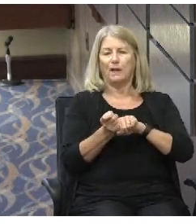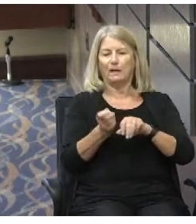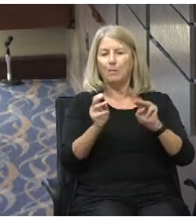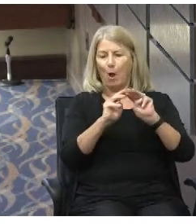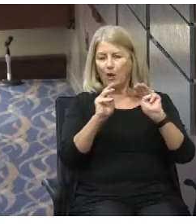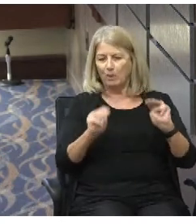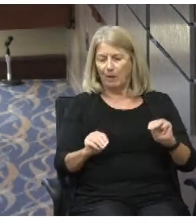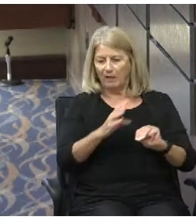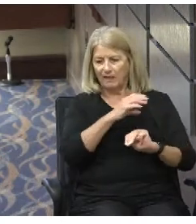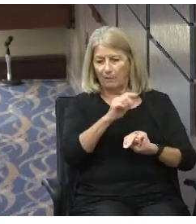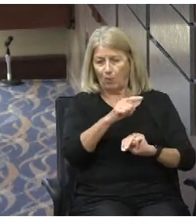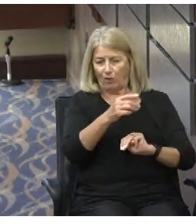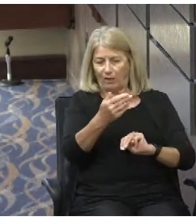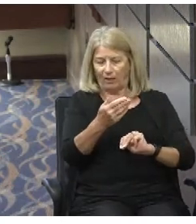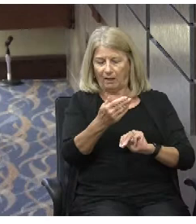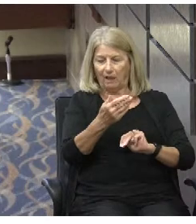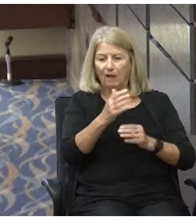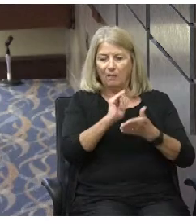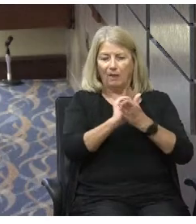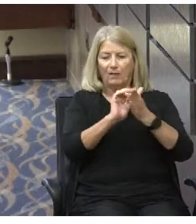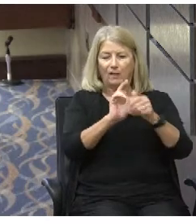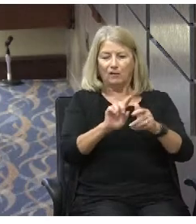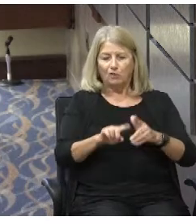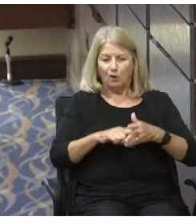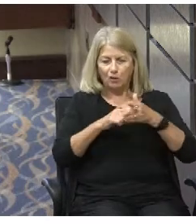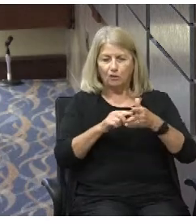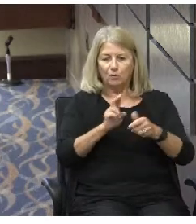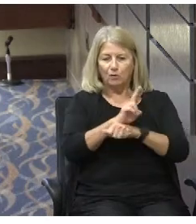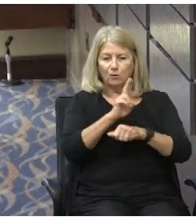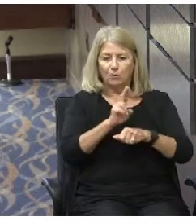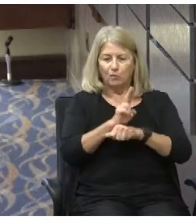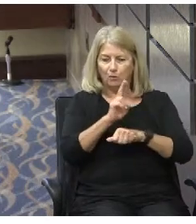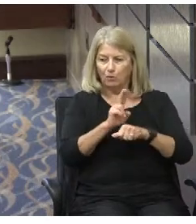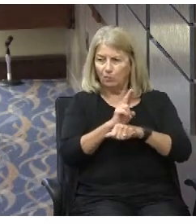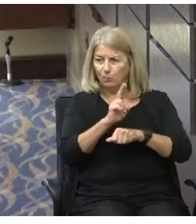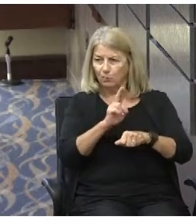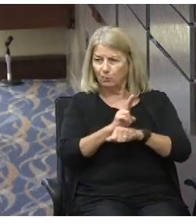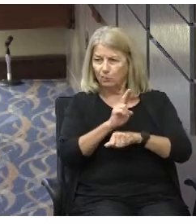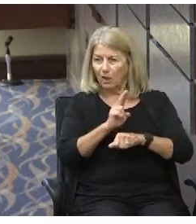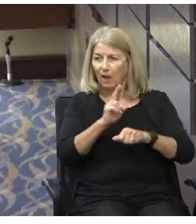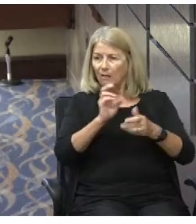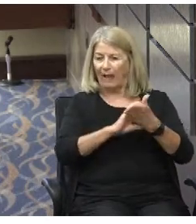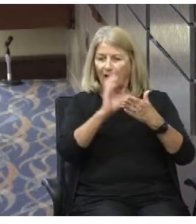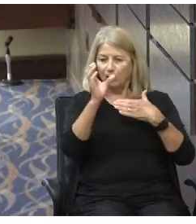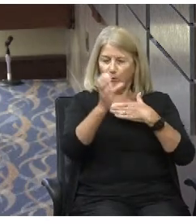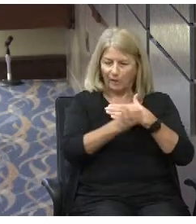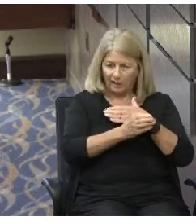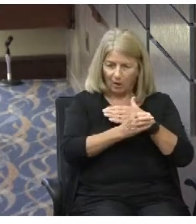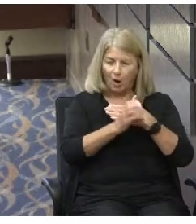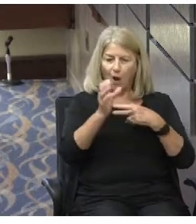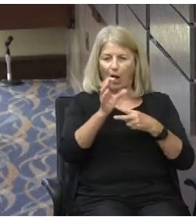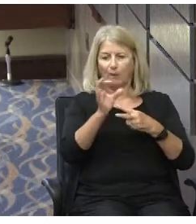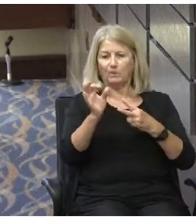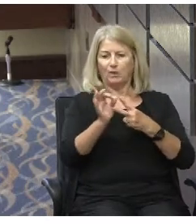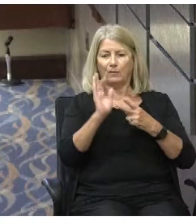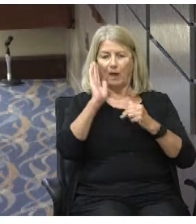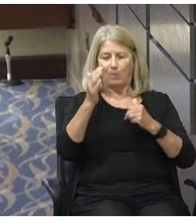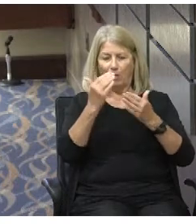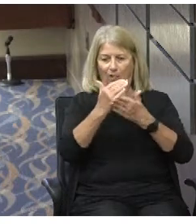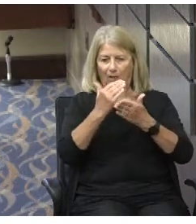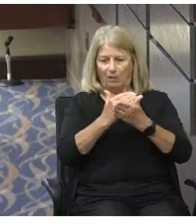down here, one thing that they have started to utilize is this calendaring option. And so they have obviously all of their community